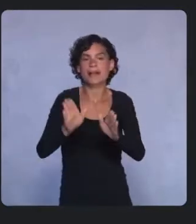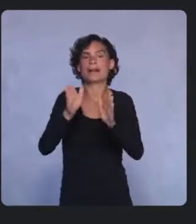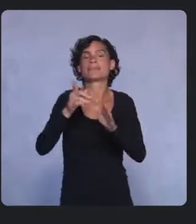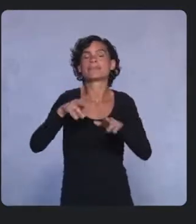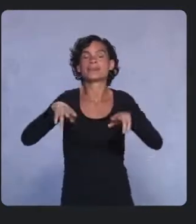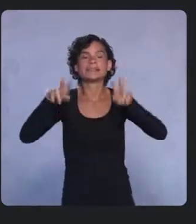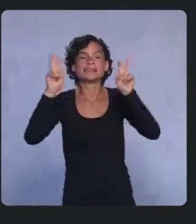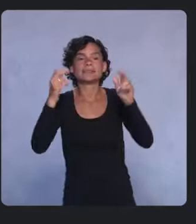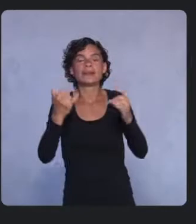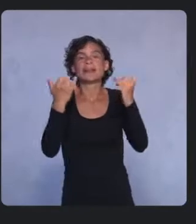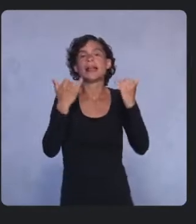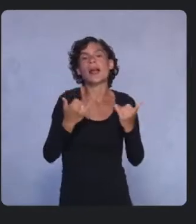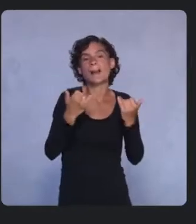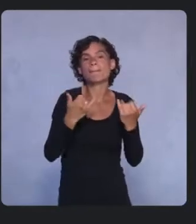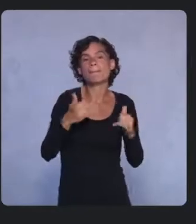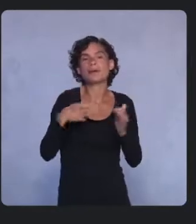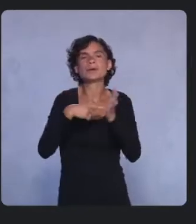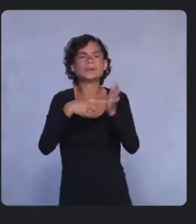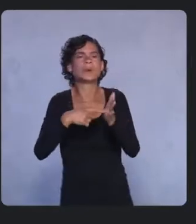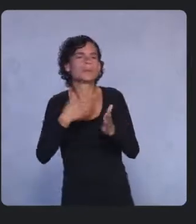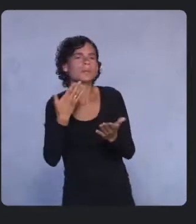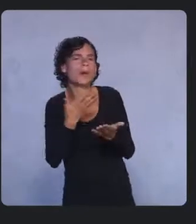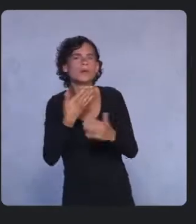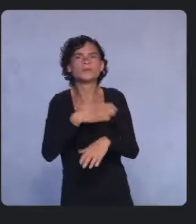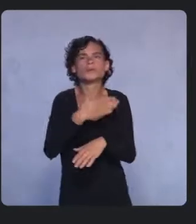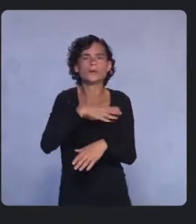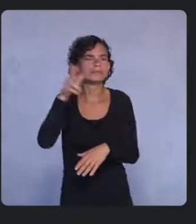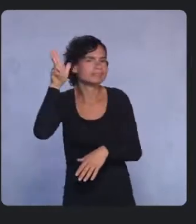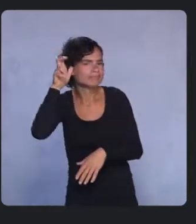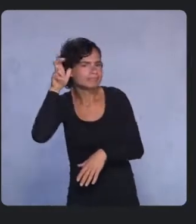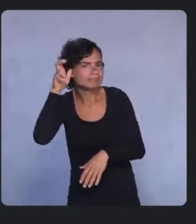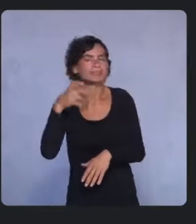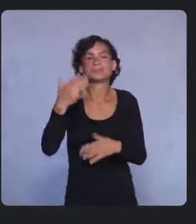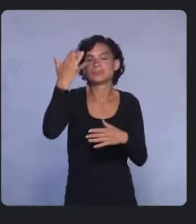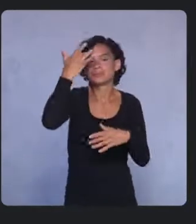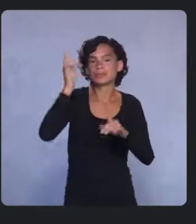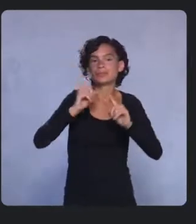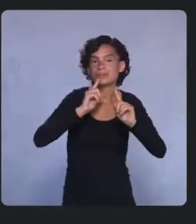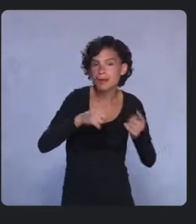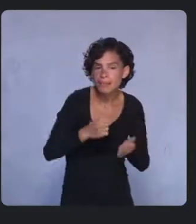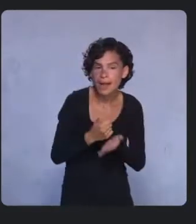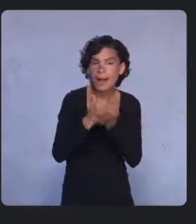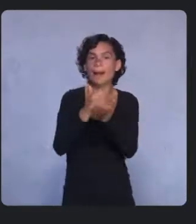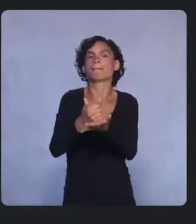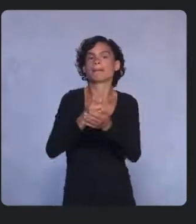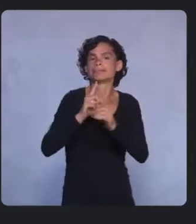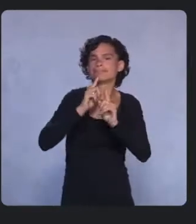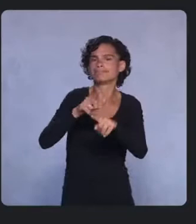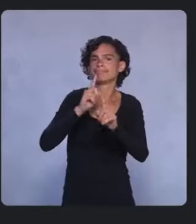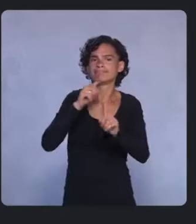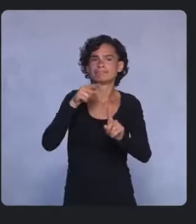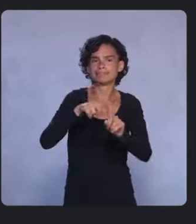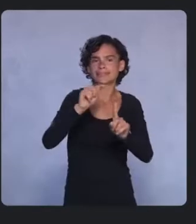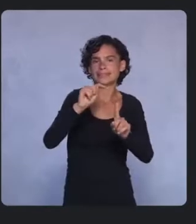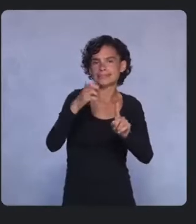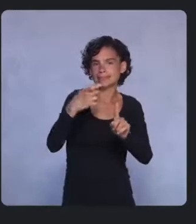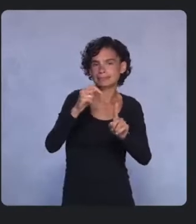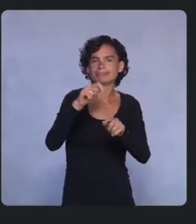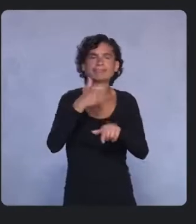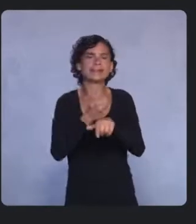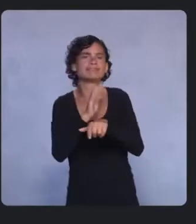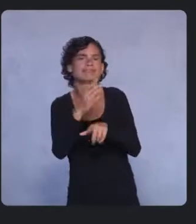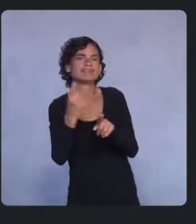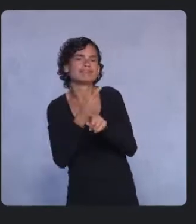in the background, and Smart Reply, which suggests responses to your chats based on your personal reply patterns. And there's